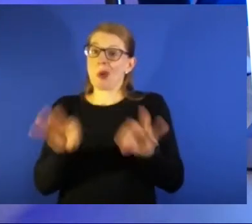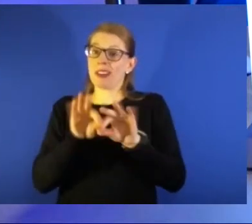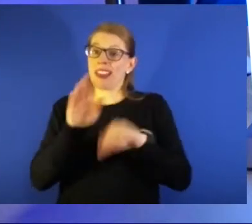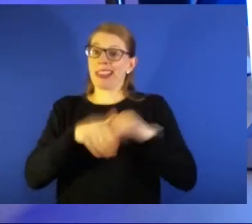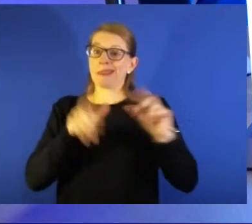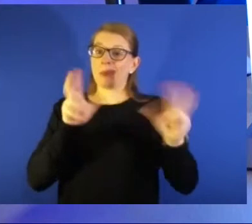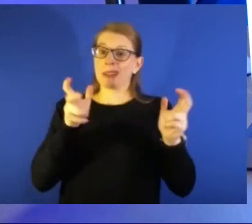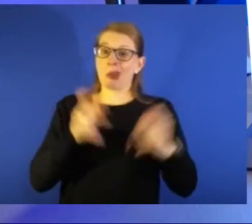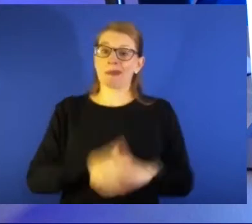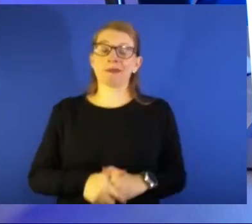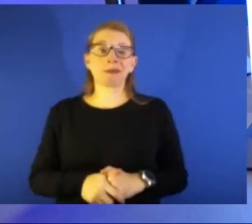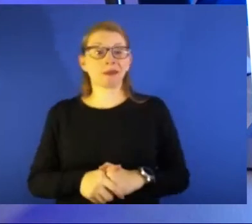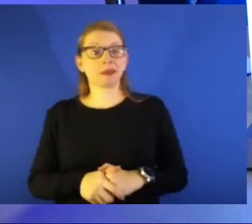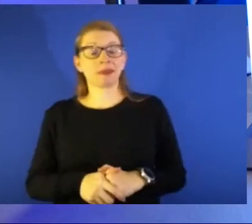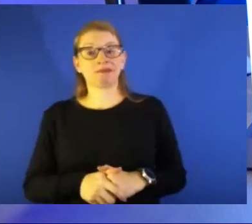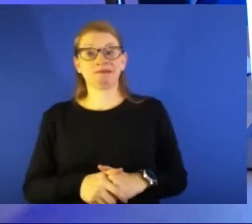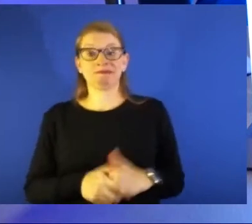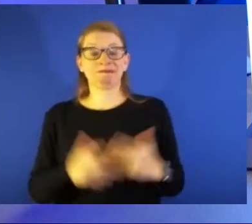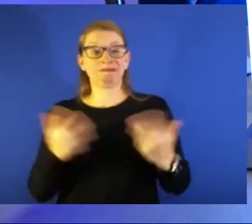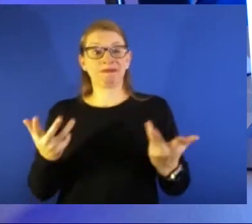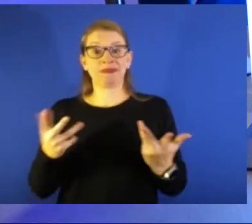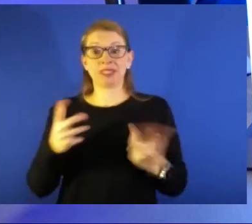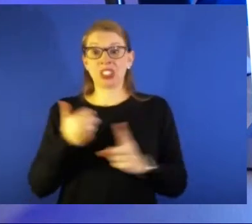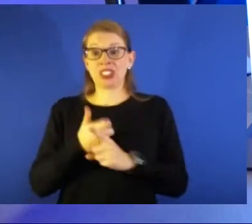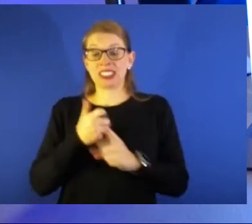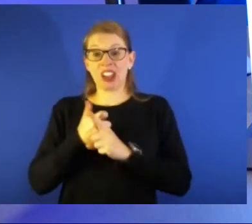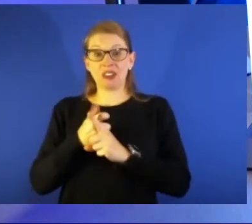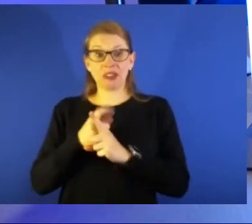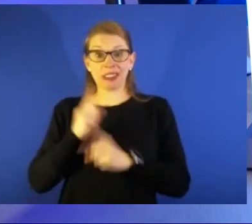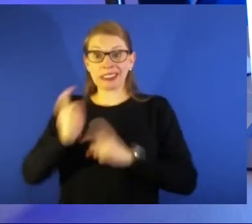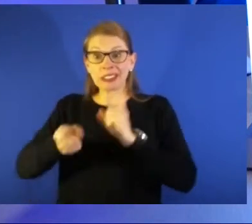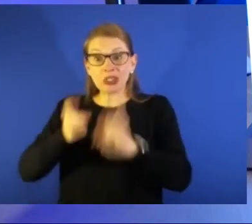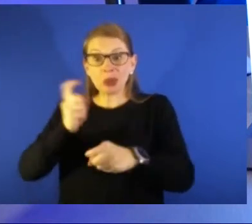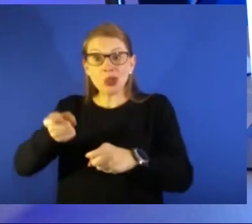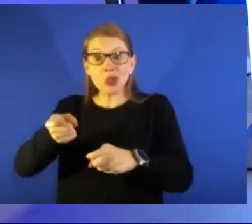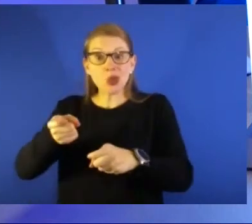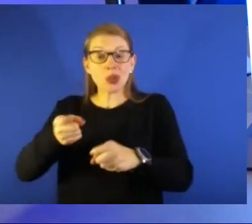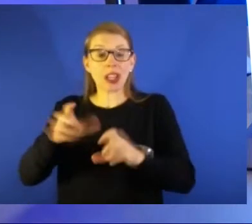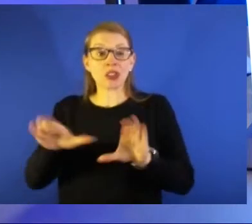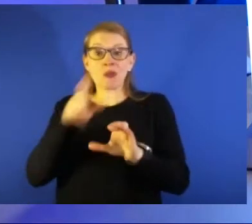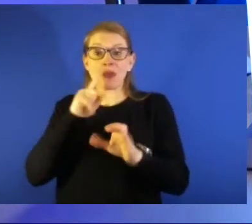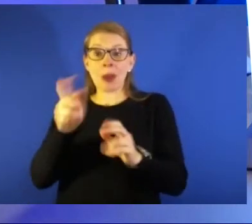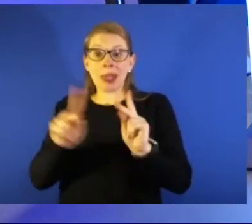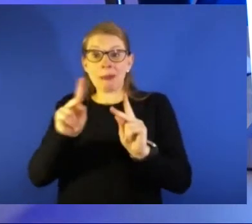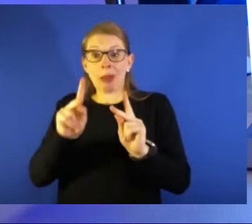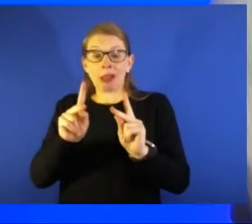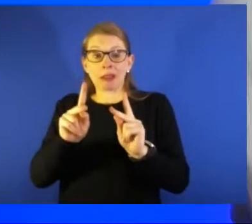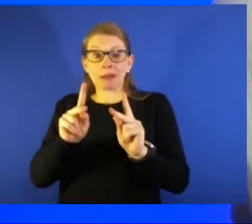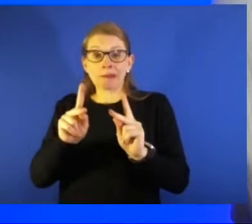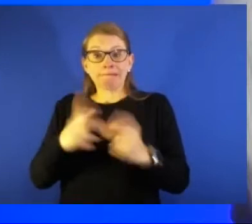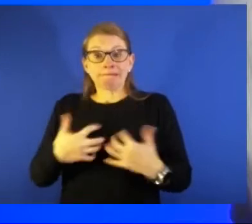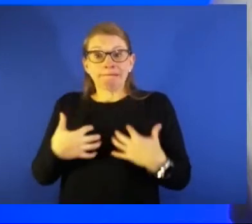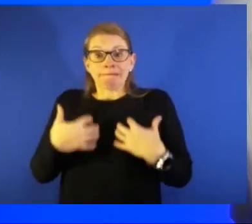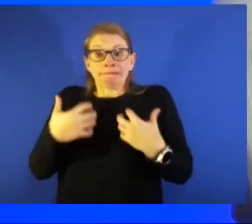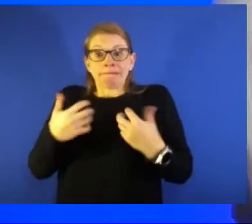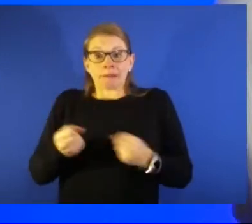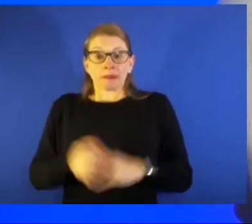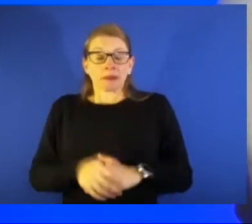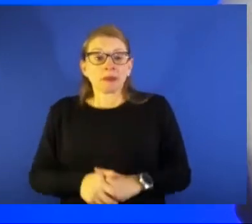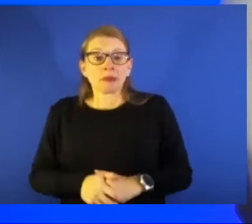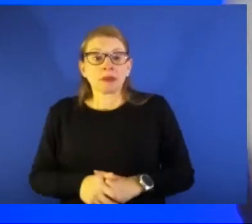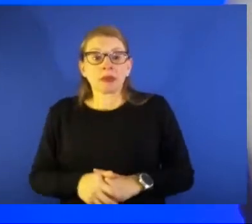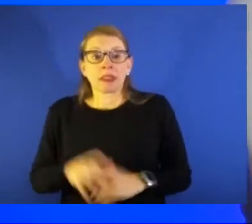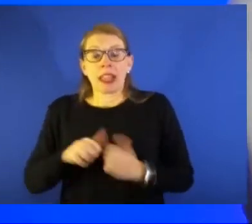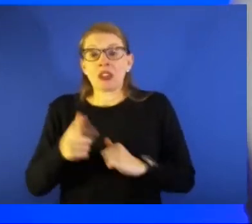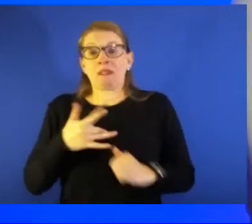far as just what you're able to contribute and do for folks and get them back back to life? It makes it kind of